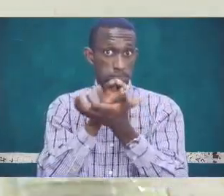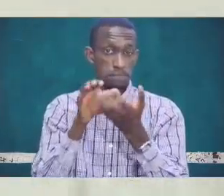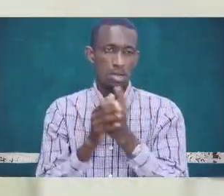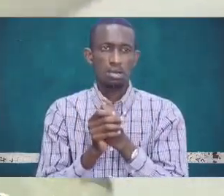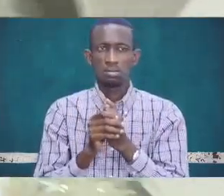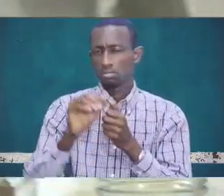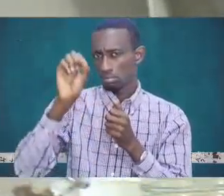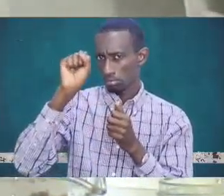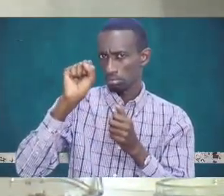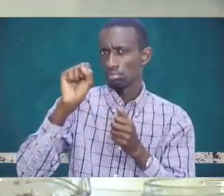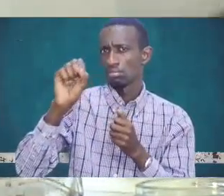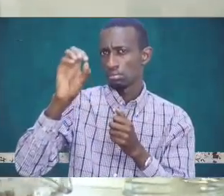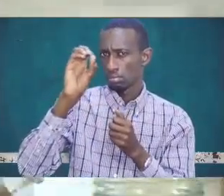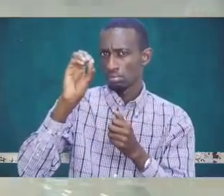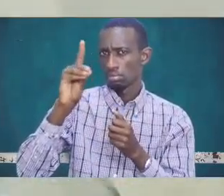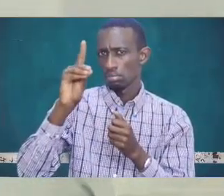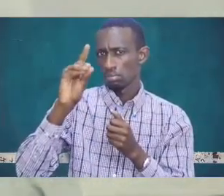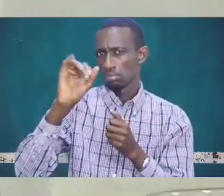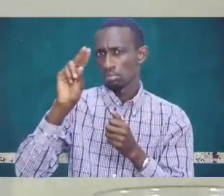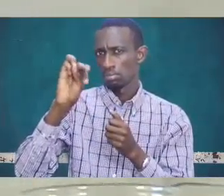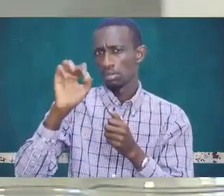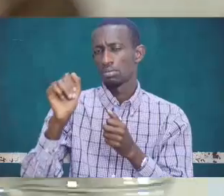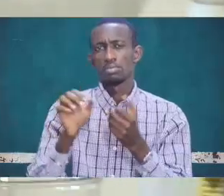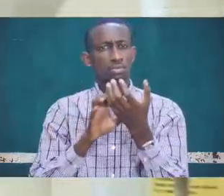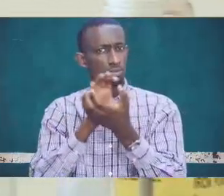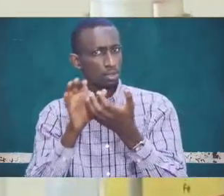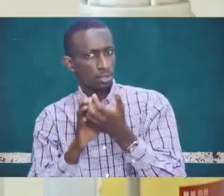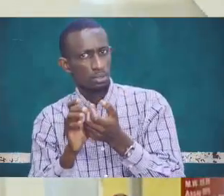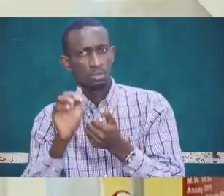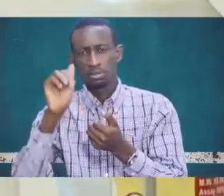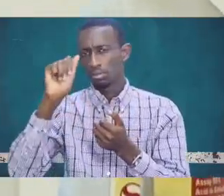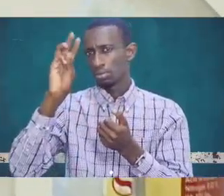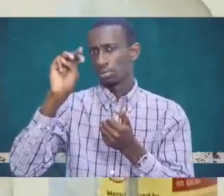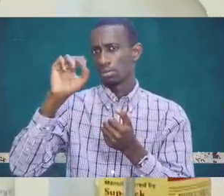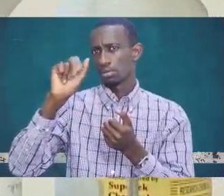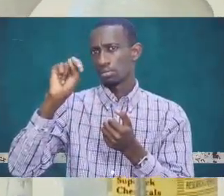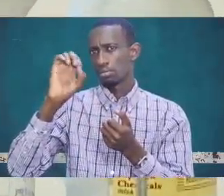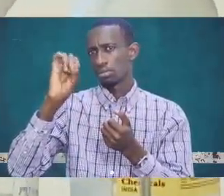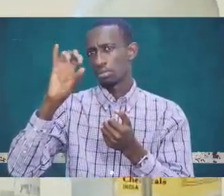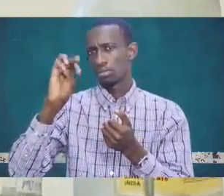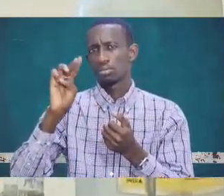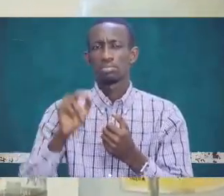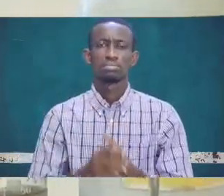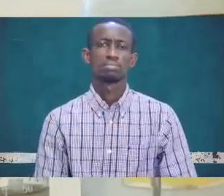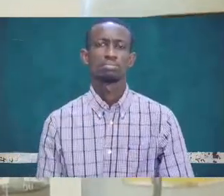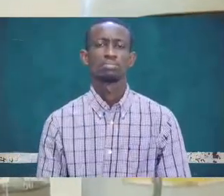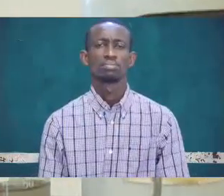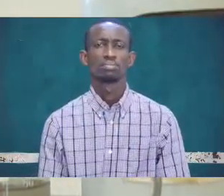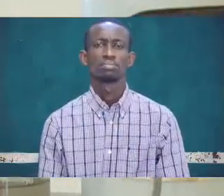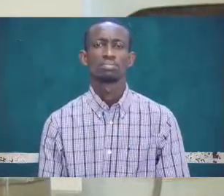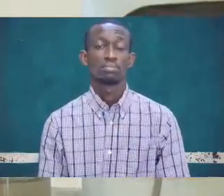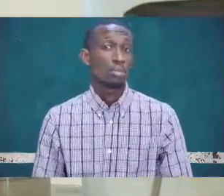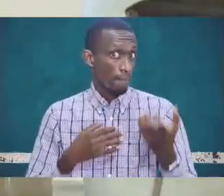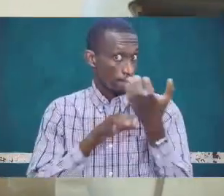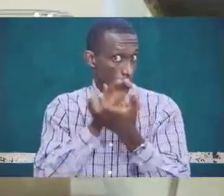of sodium chloride here, and the ammonium chloride. We are going to